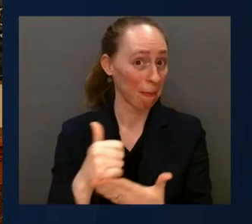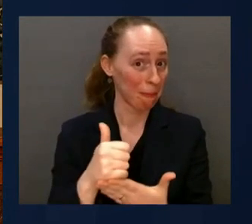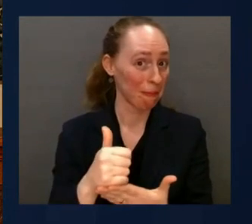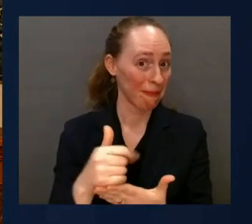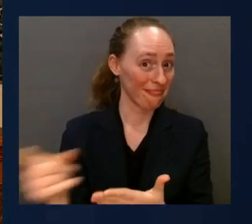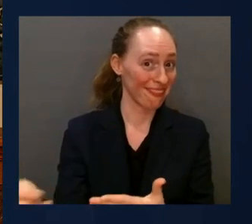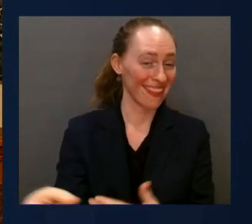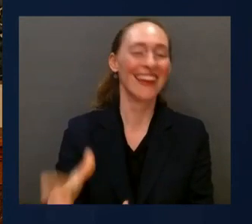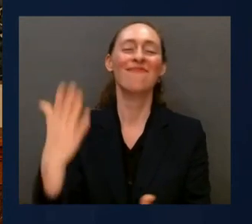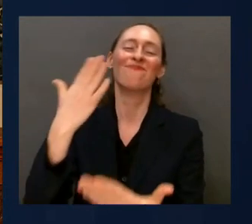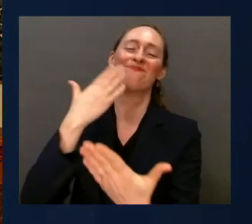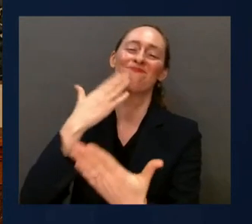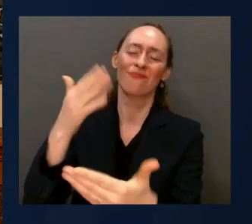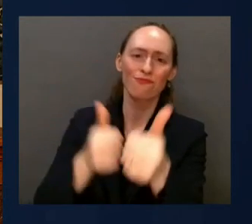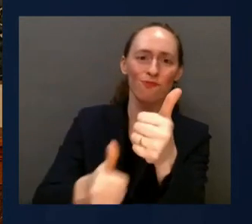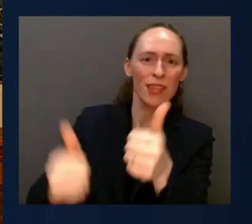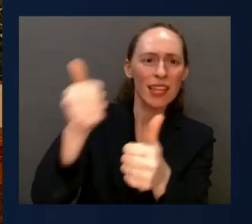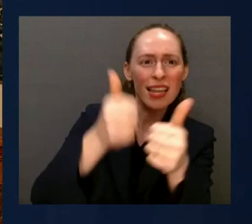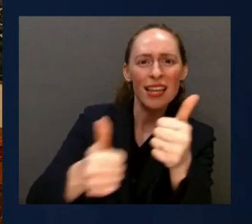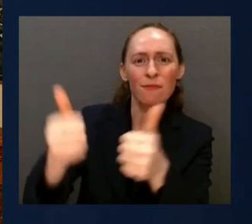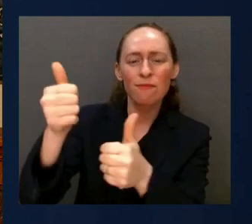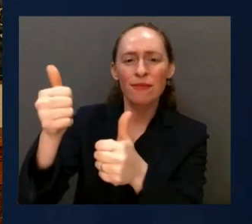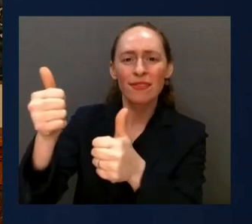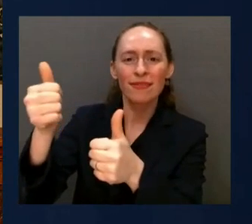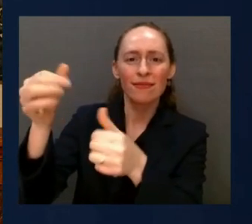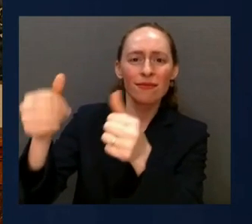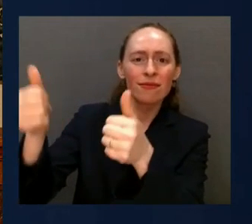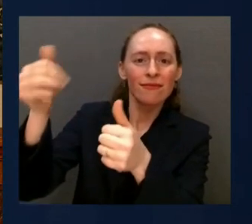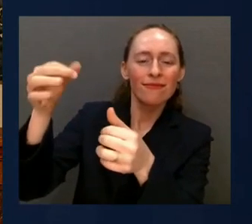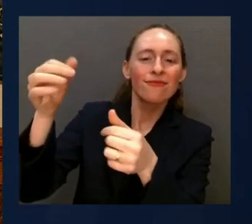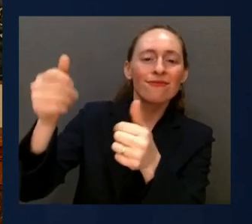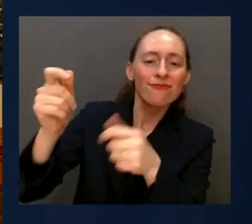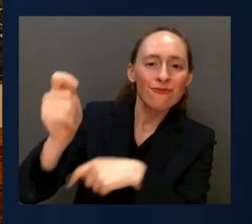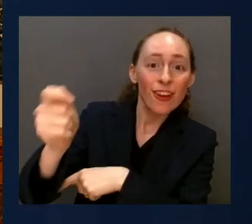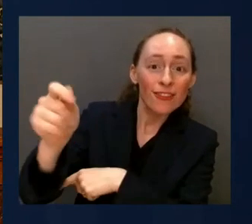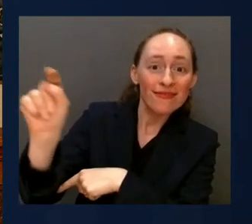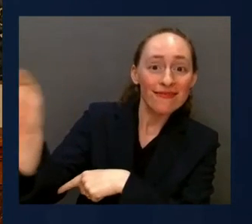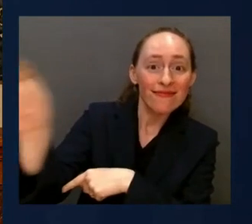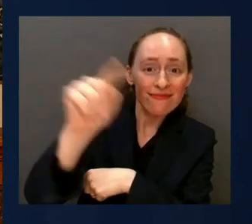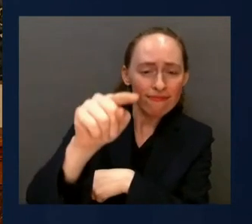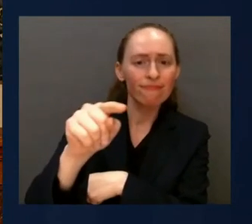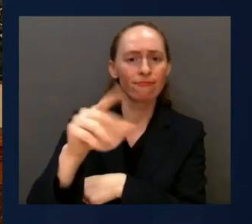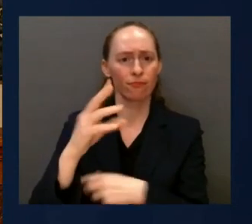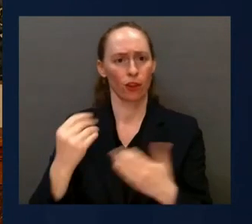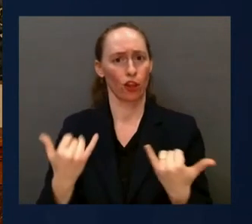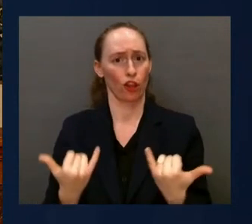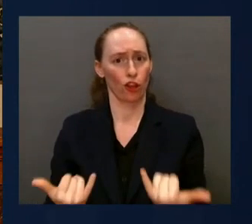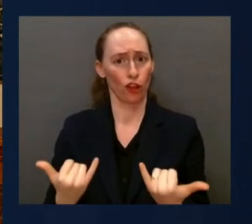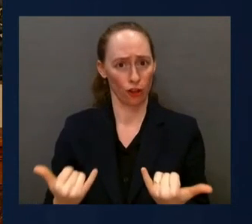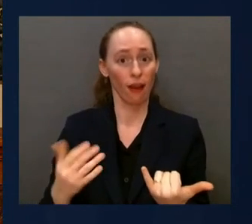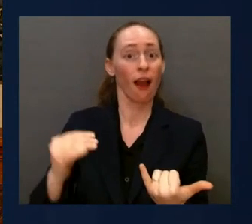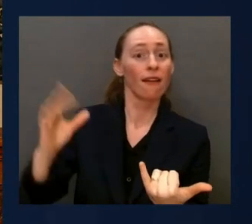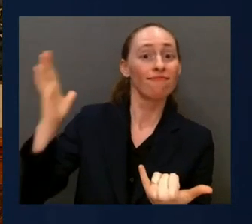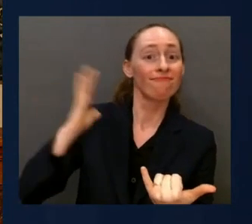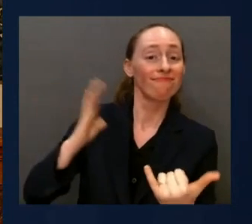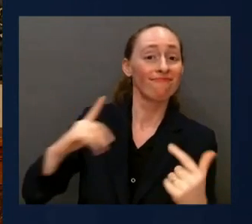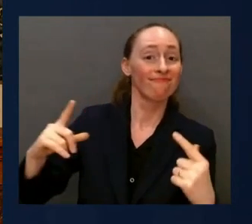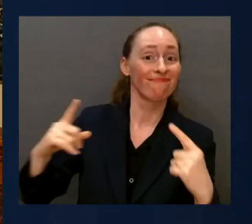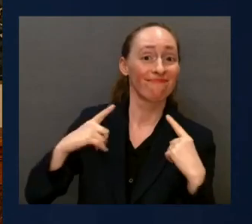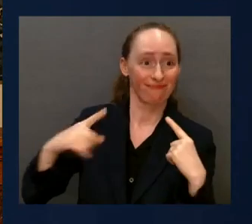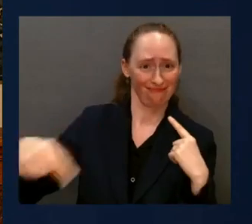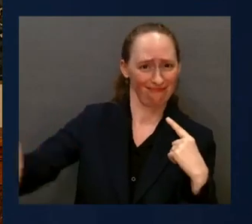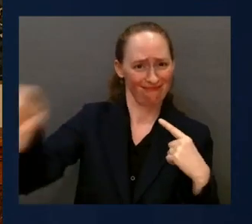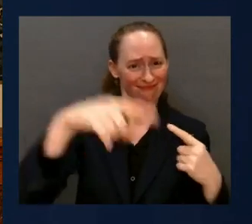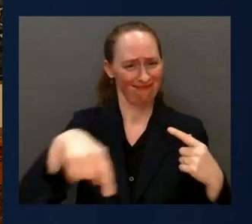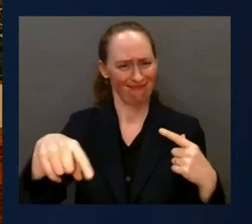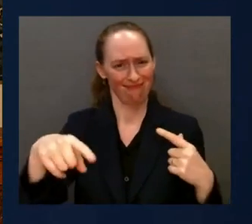Justice of the Supreme Court, and to you, my fellow Americans. You know, I start tonight by congratulating the 118th